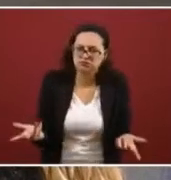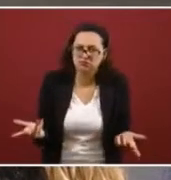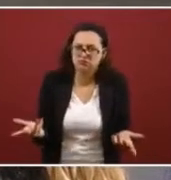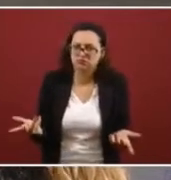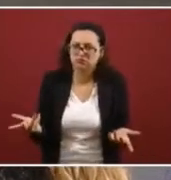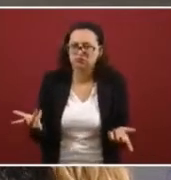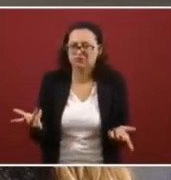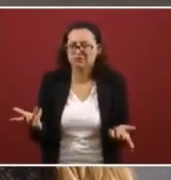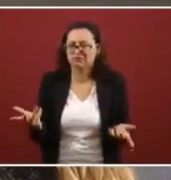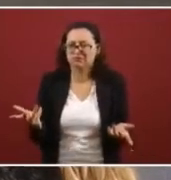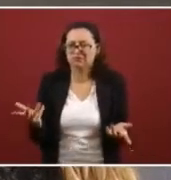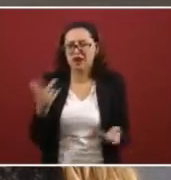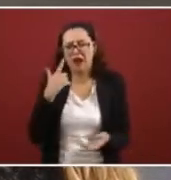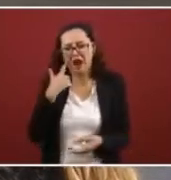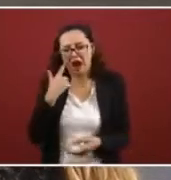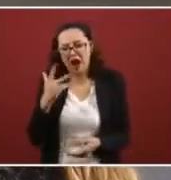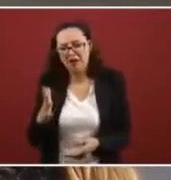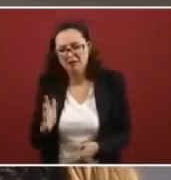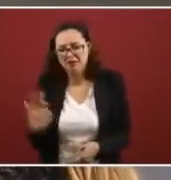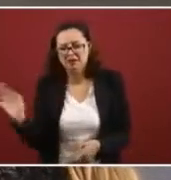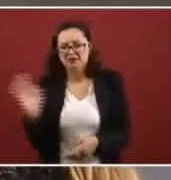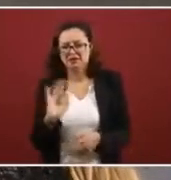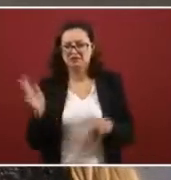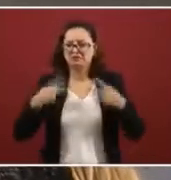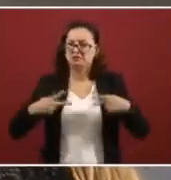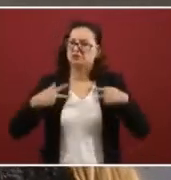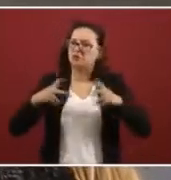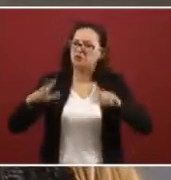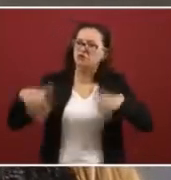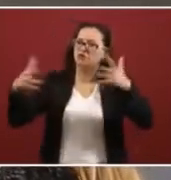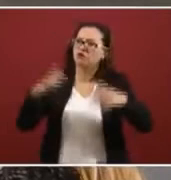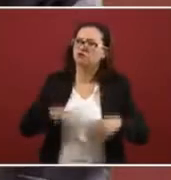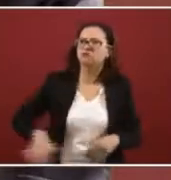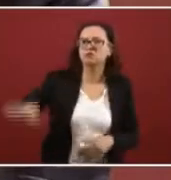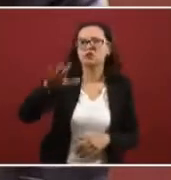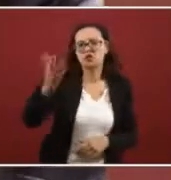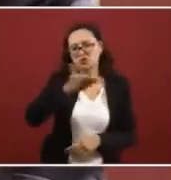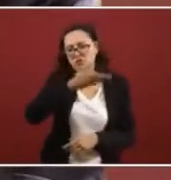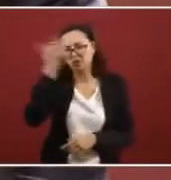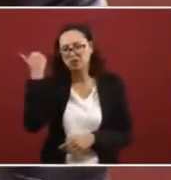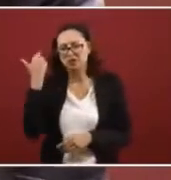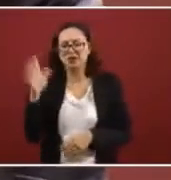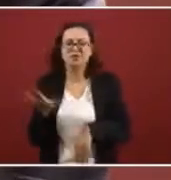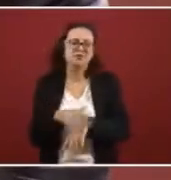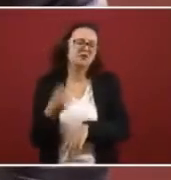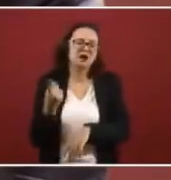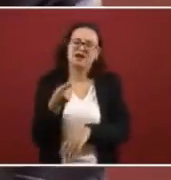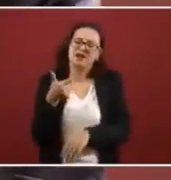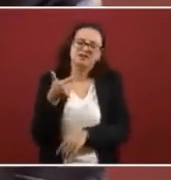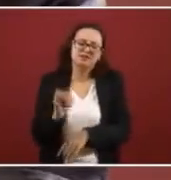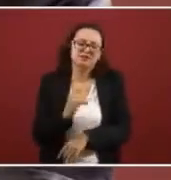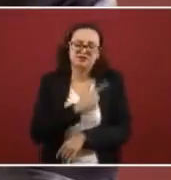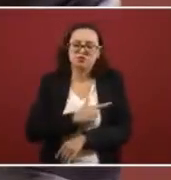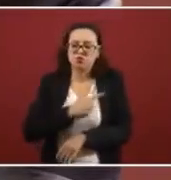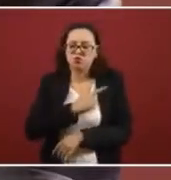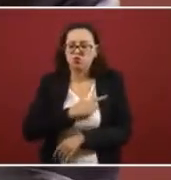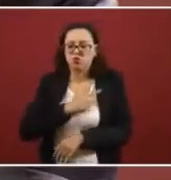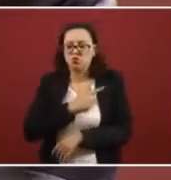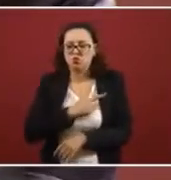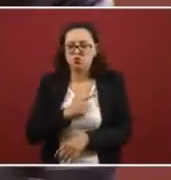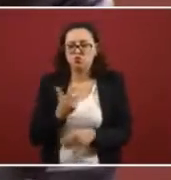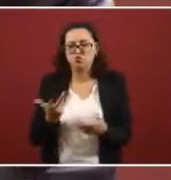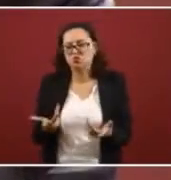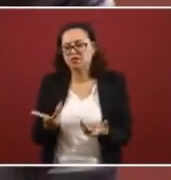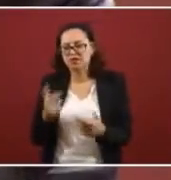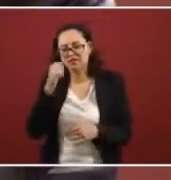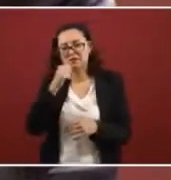as it happens, a lo mejor la gente no lo sabe, maybe the people didn't know, porque todo es así, because everything is de